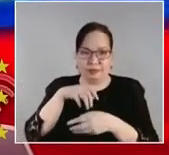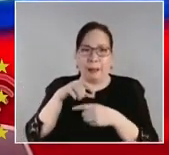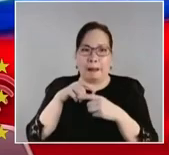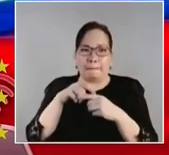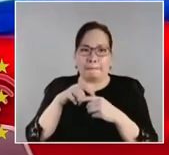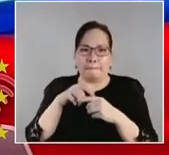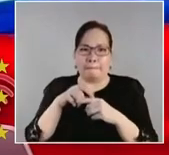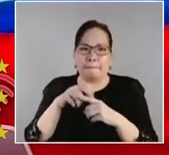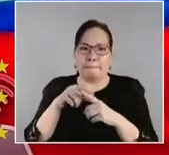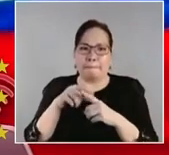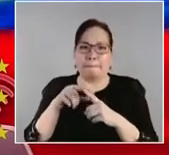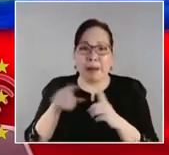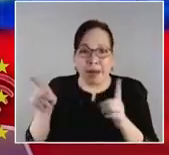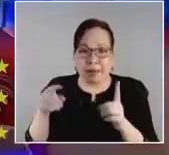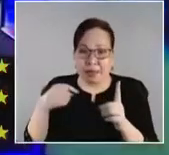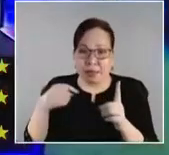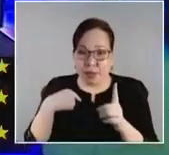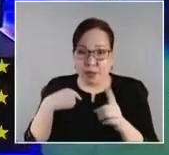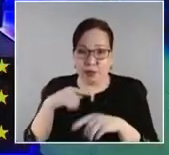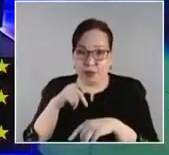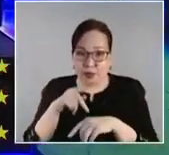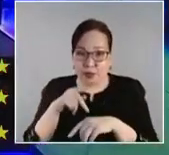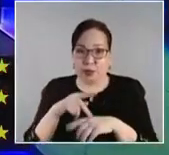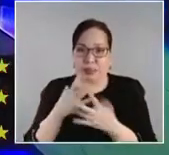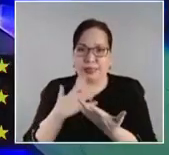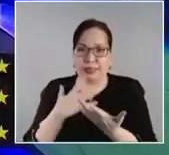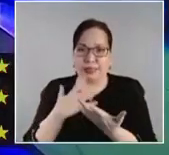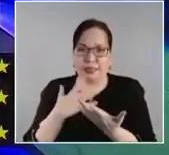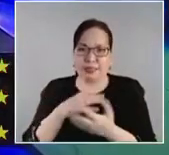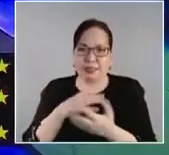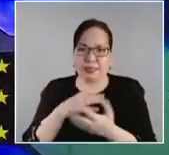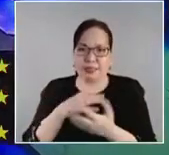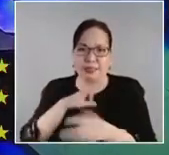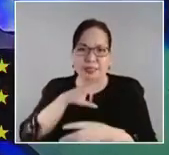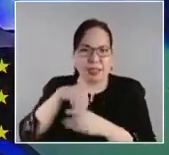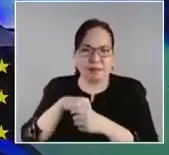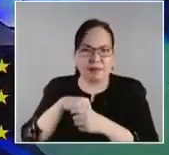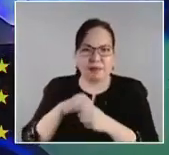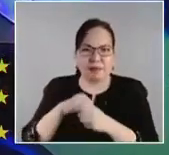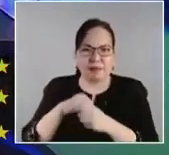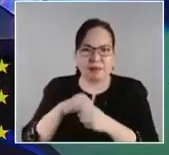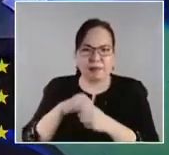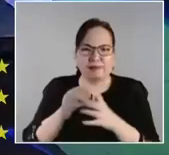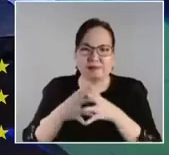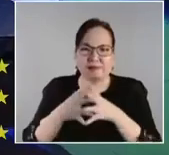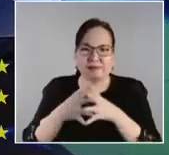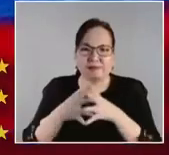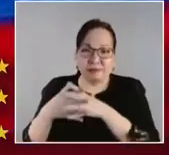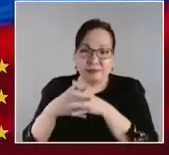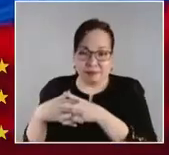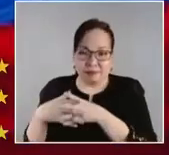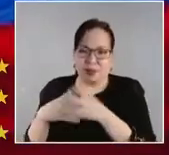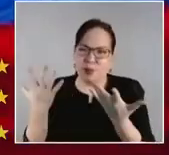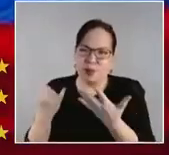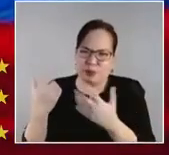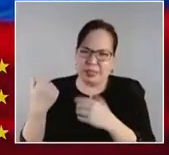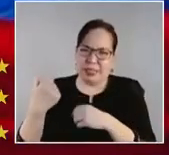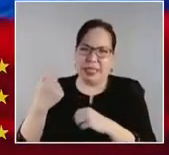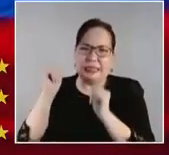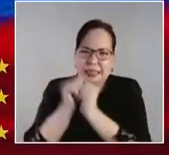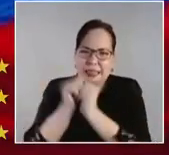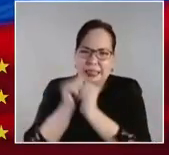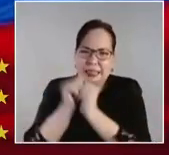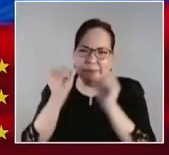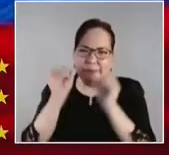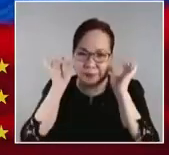United States. Strategically. Sa economic side, Sir Manny, independent foreign policy in terms of our